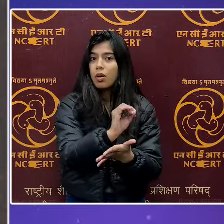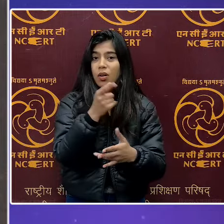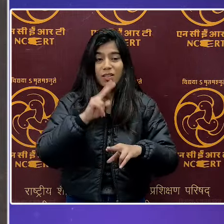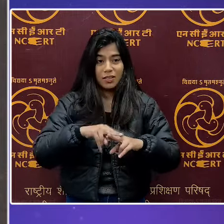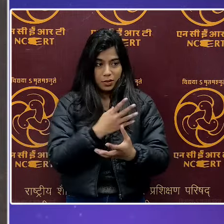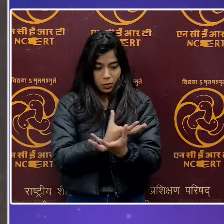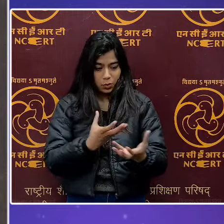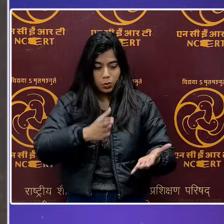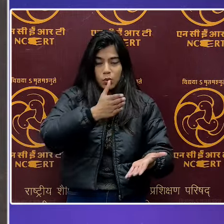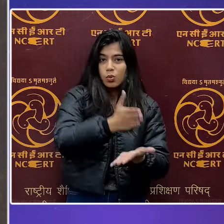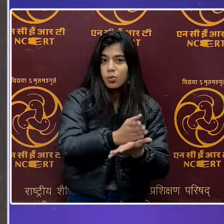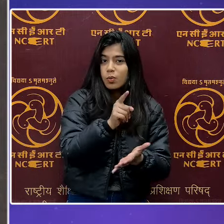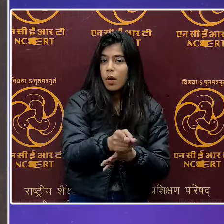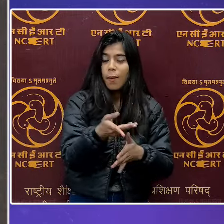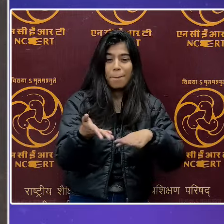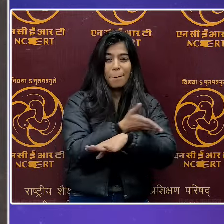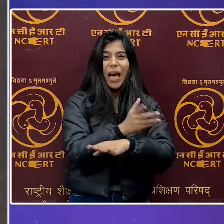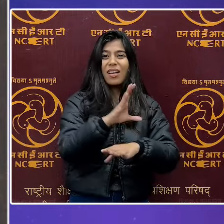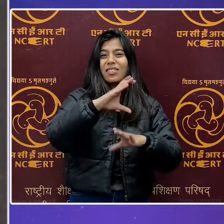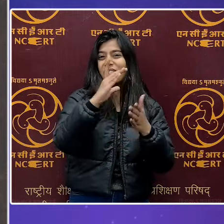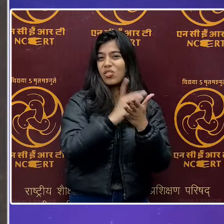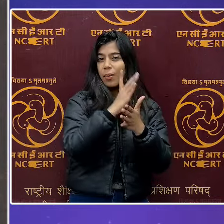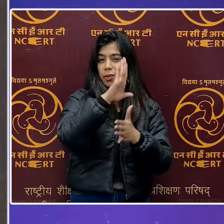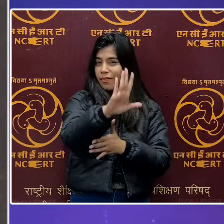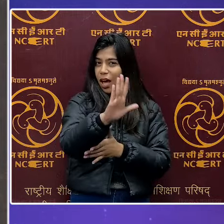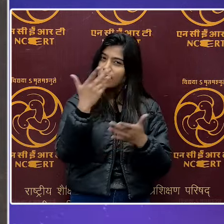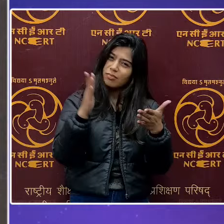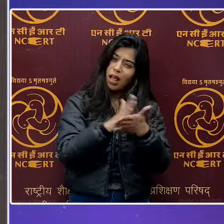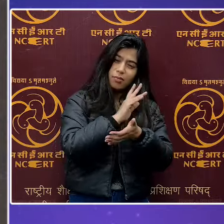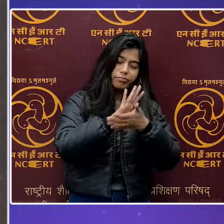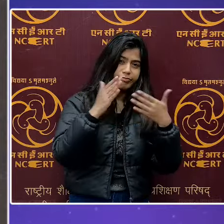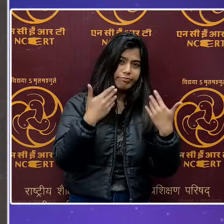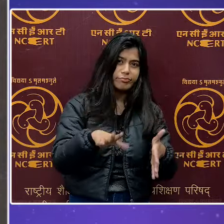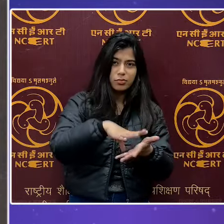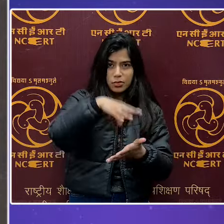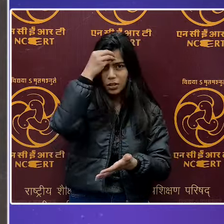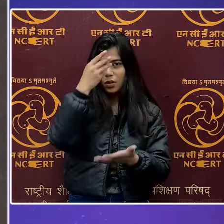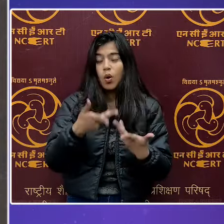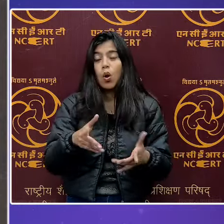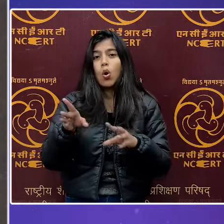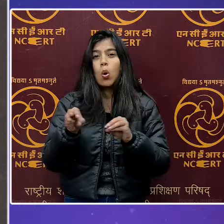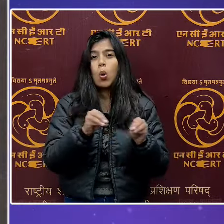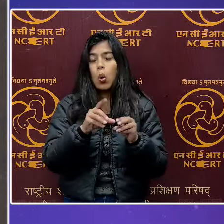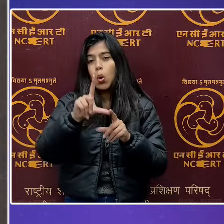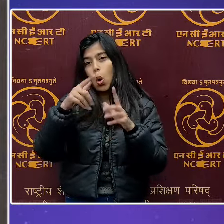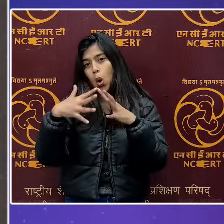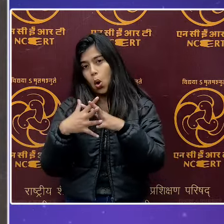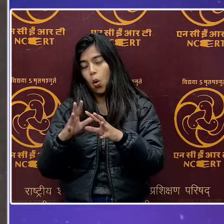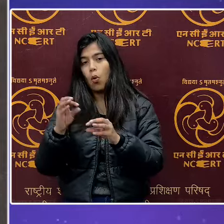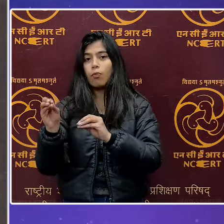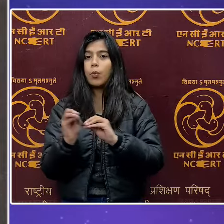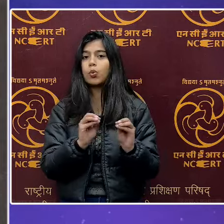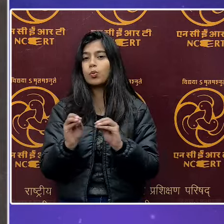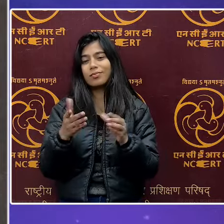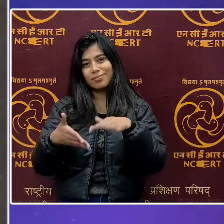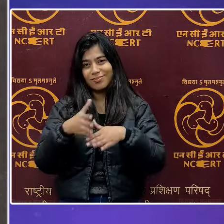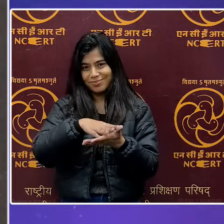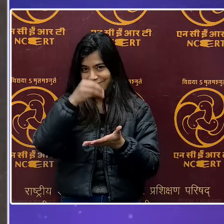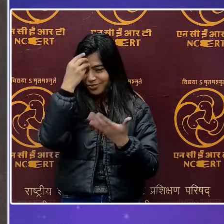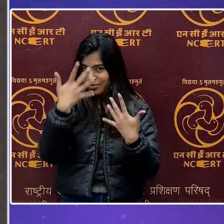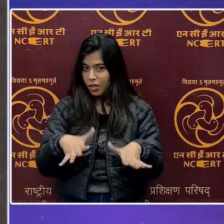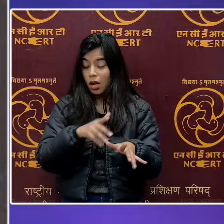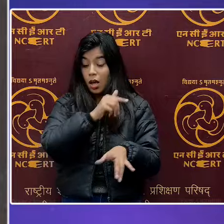need a force. You have done in the chapter 5, that is the laws of motion. So it will overshoot. The moment it